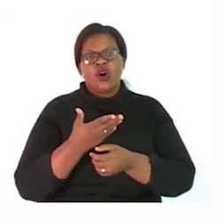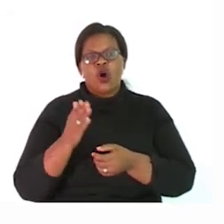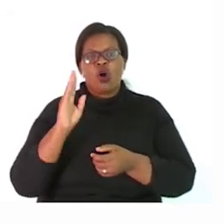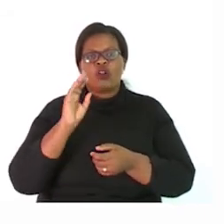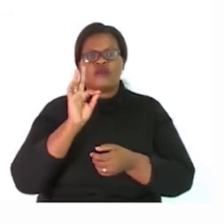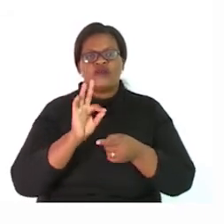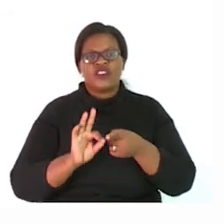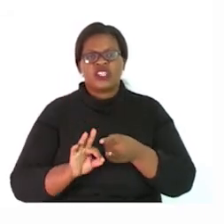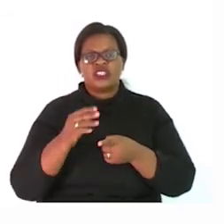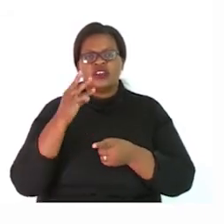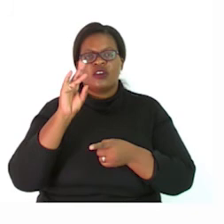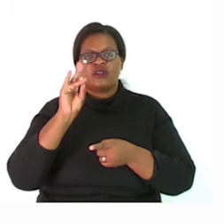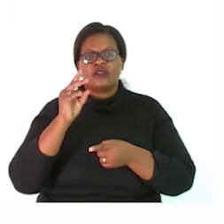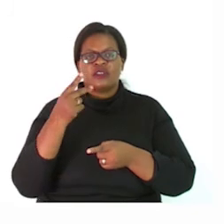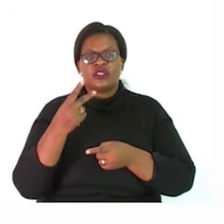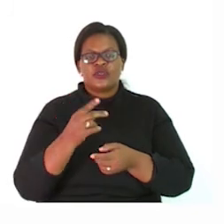of 72.